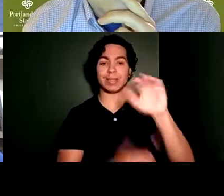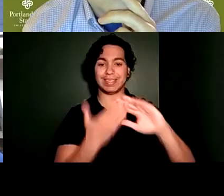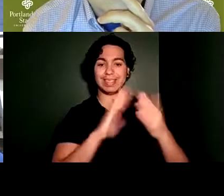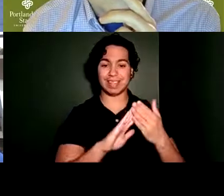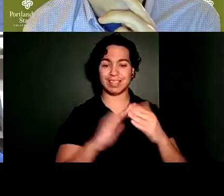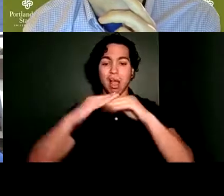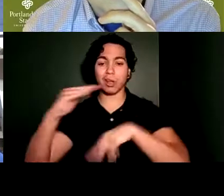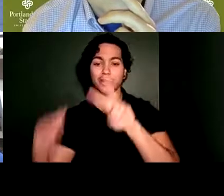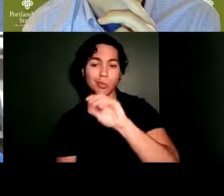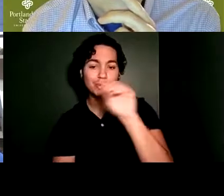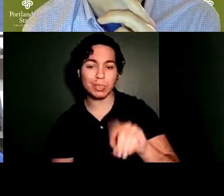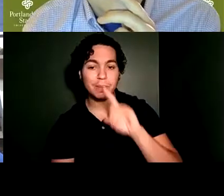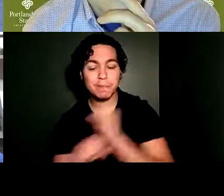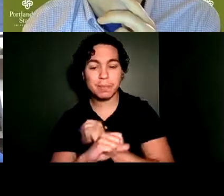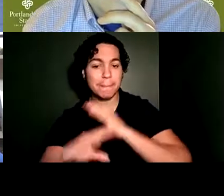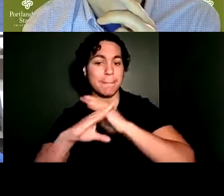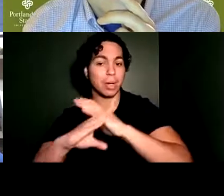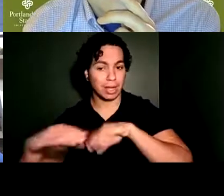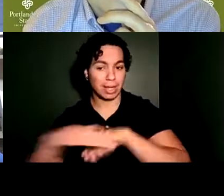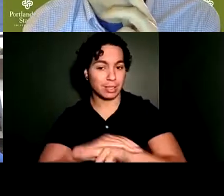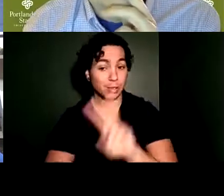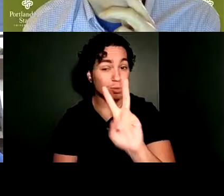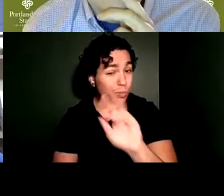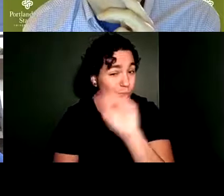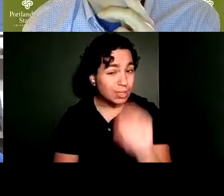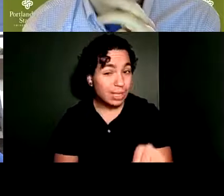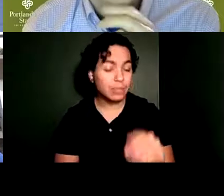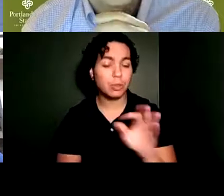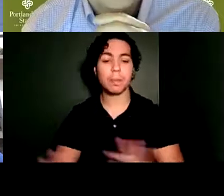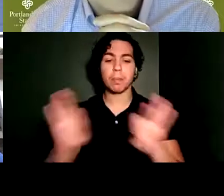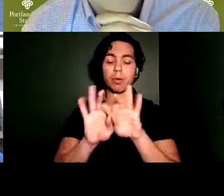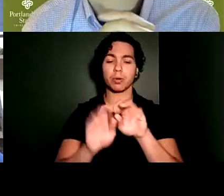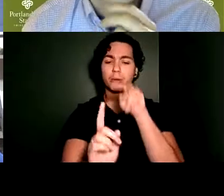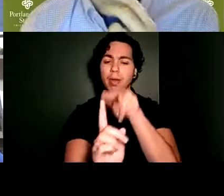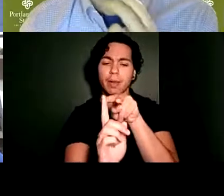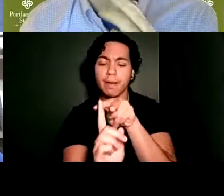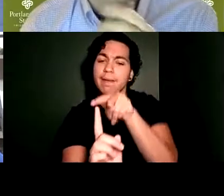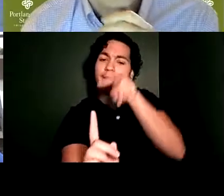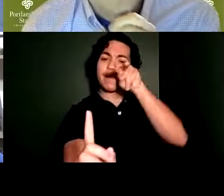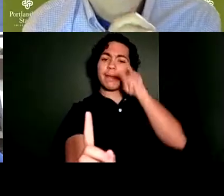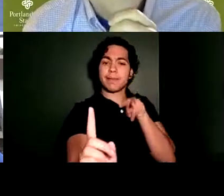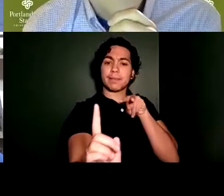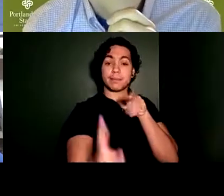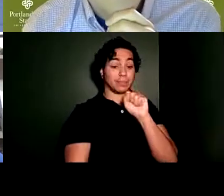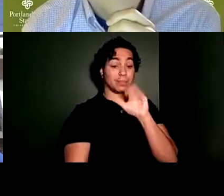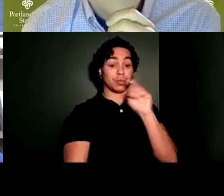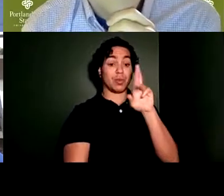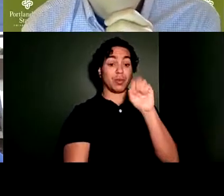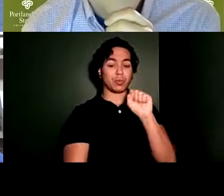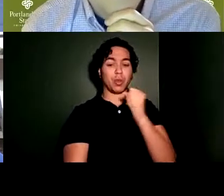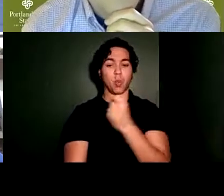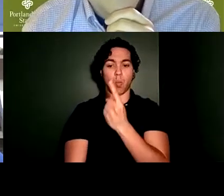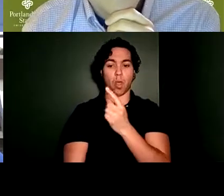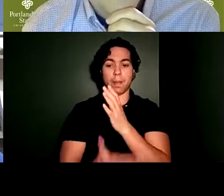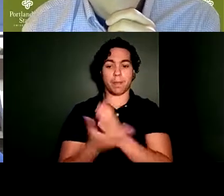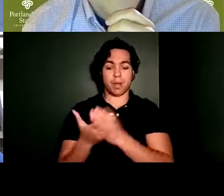access. And so I think it's important to just keep the bigger picture in mind, which is, scooters are one piece of